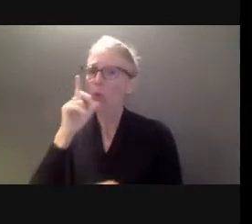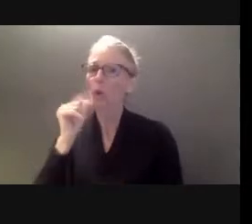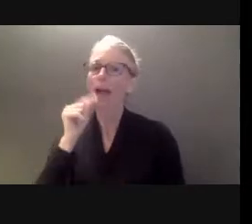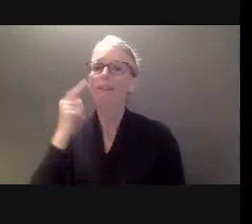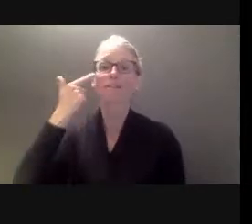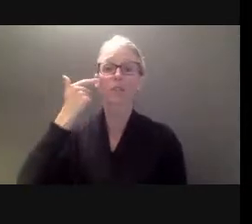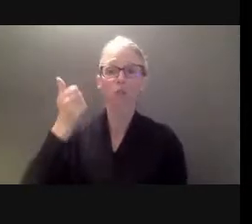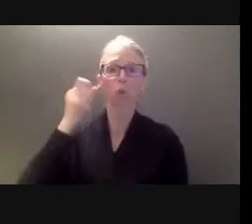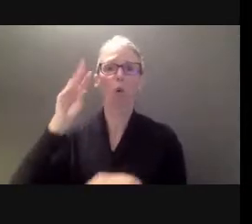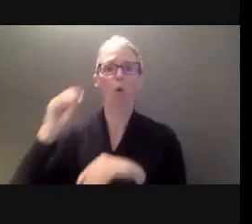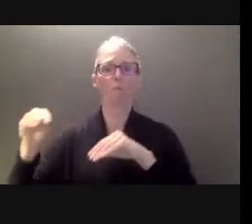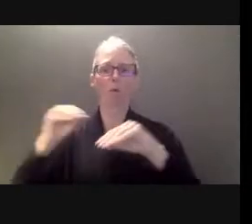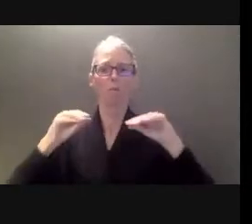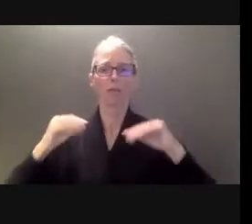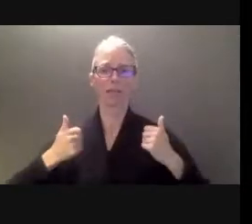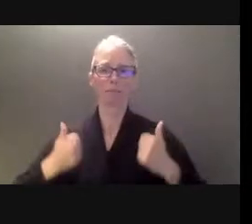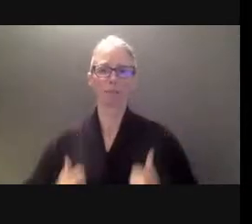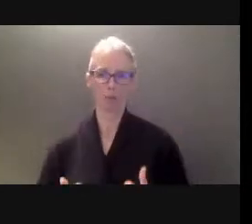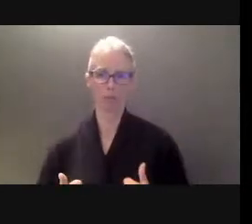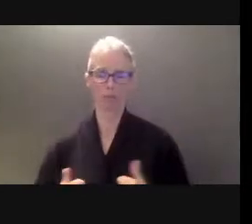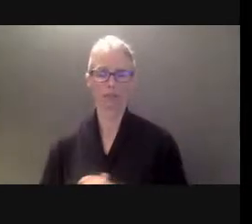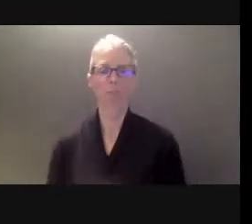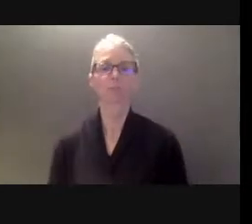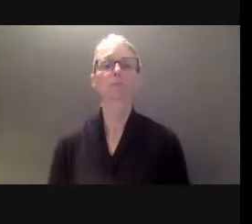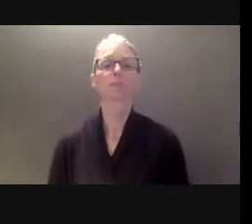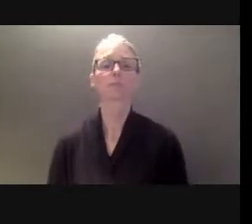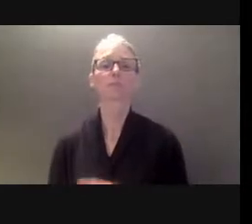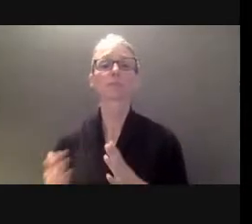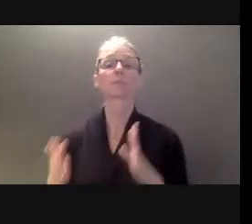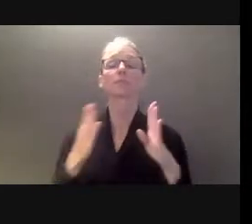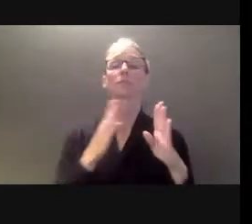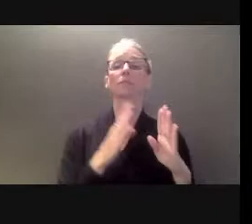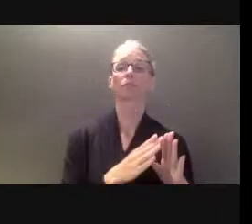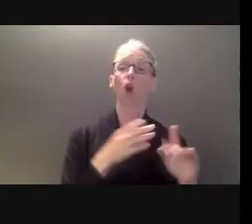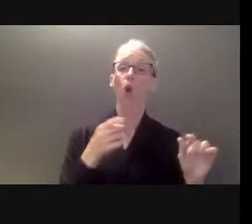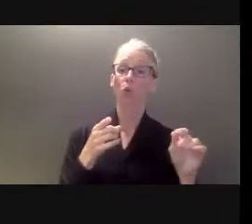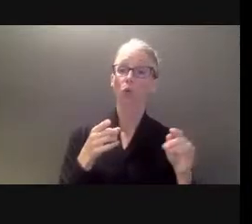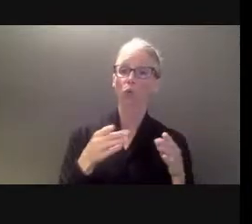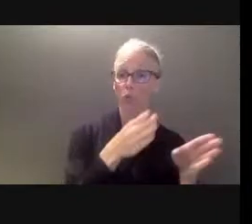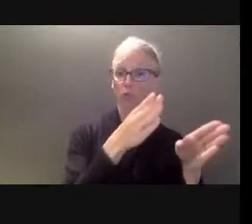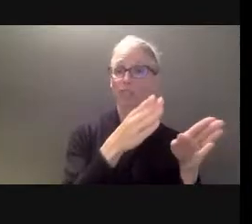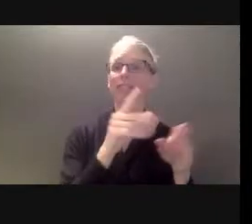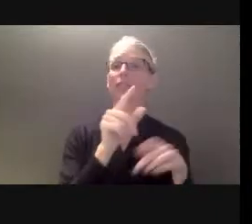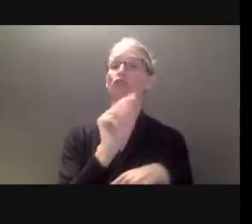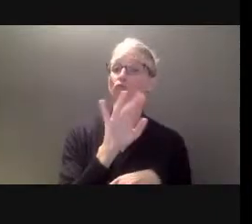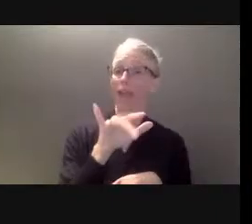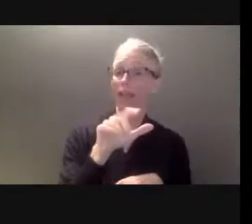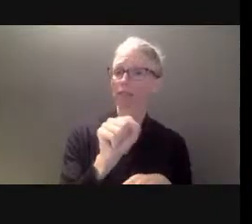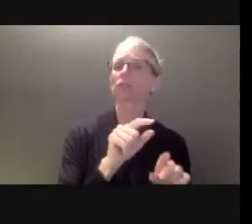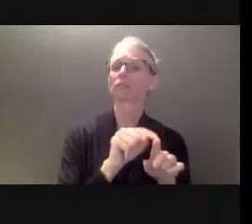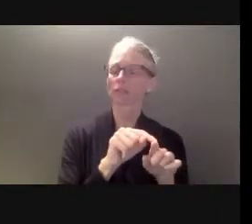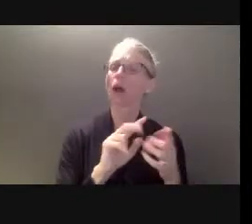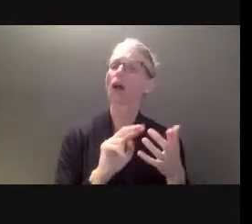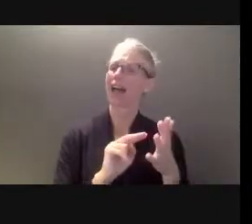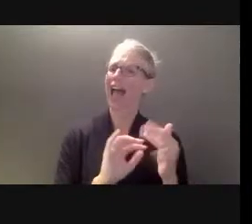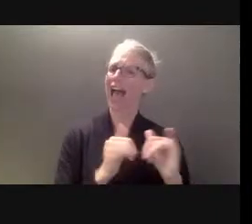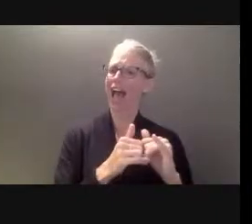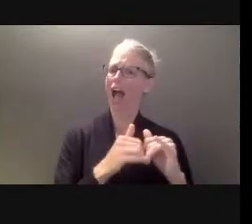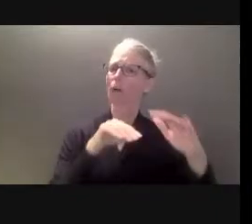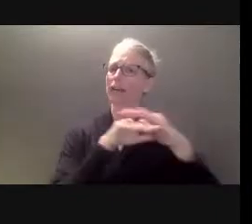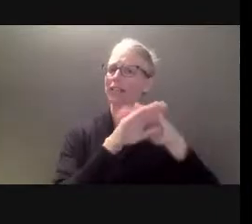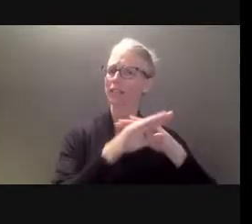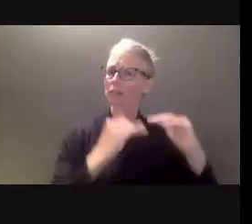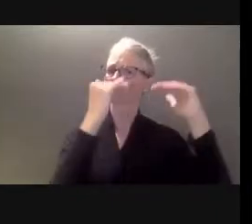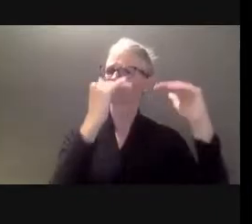and Trails theme discusses how trails can be designed to be accessible. And finally, the theme of audio/text